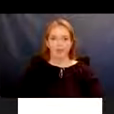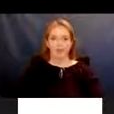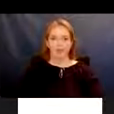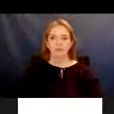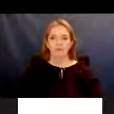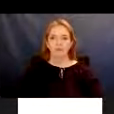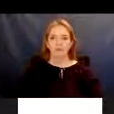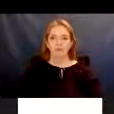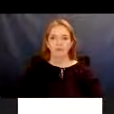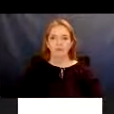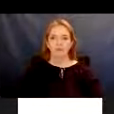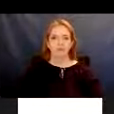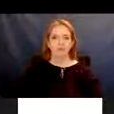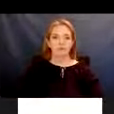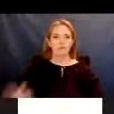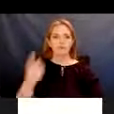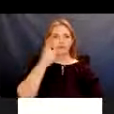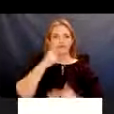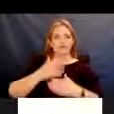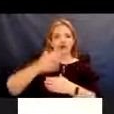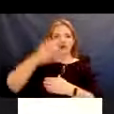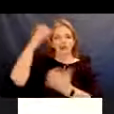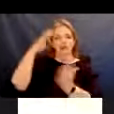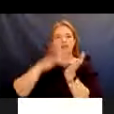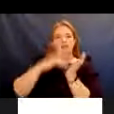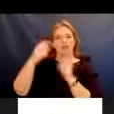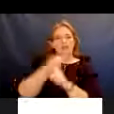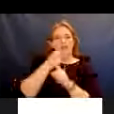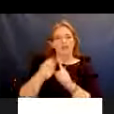Red towers take licks, wrong man off.